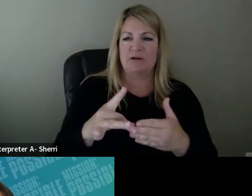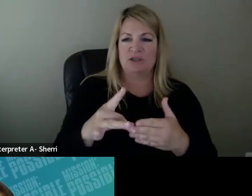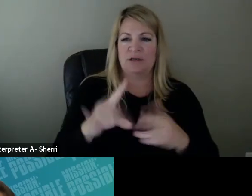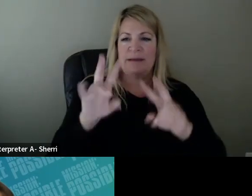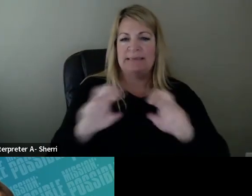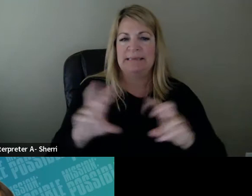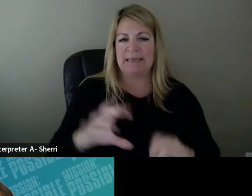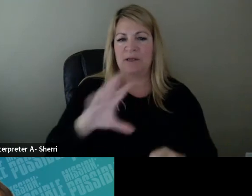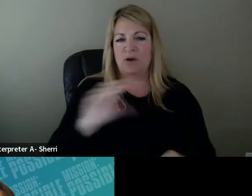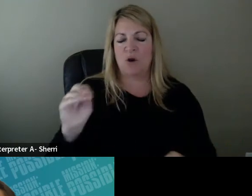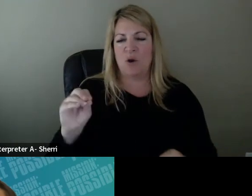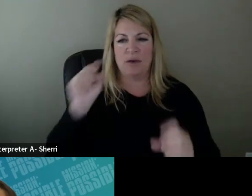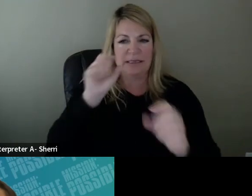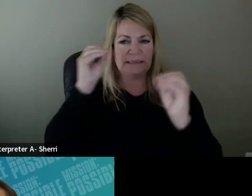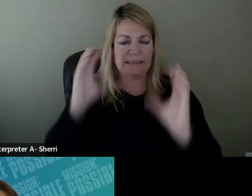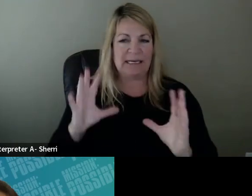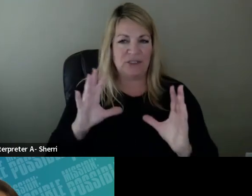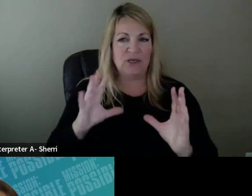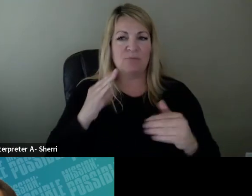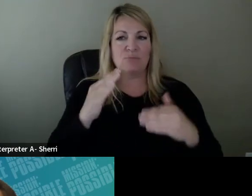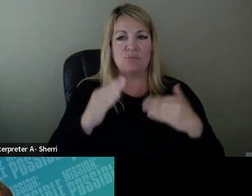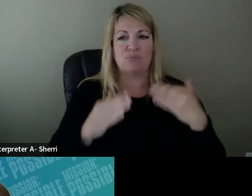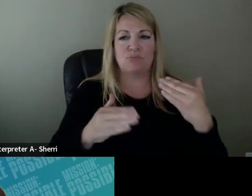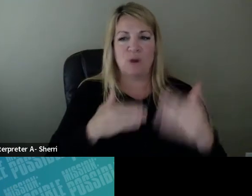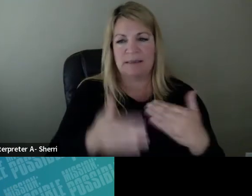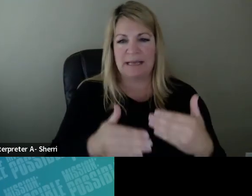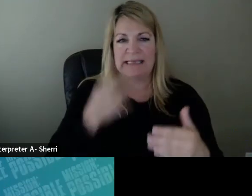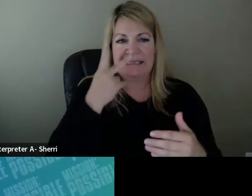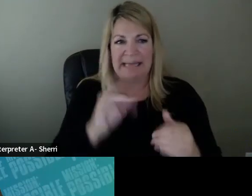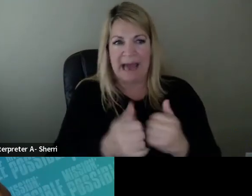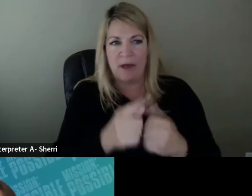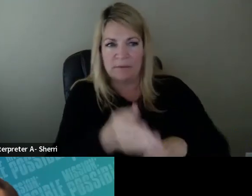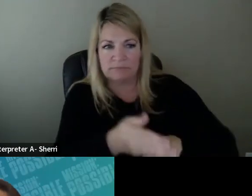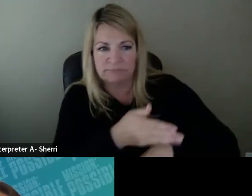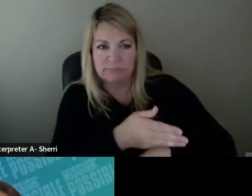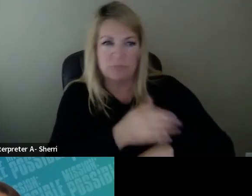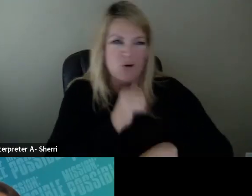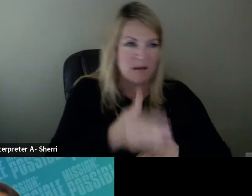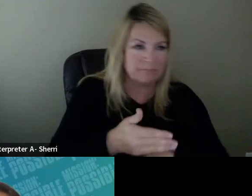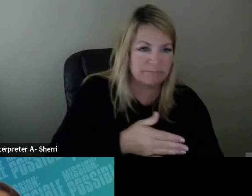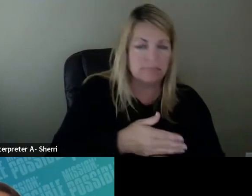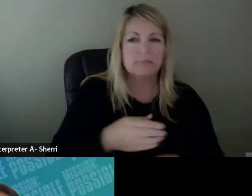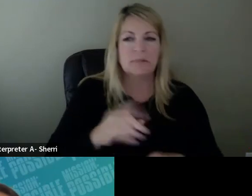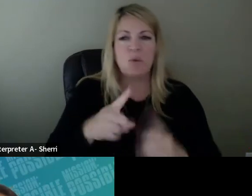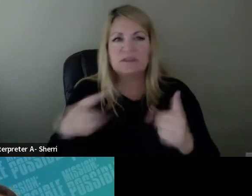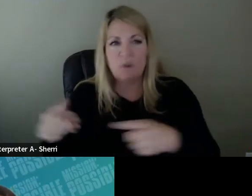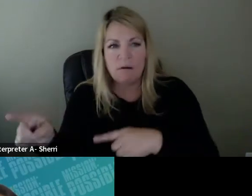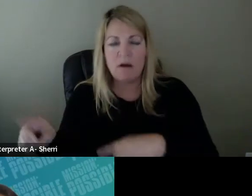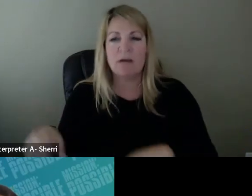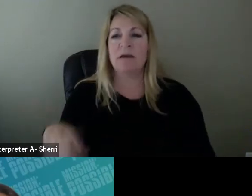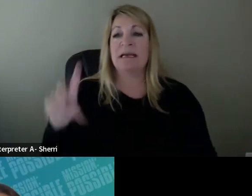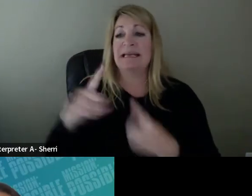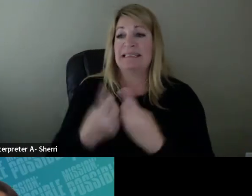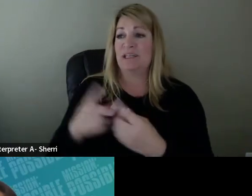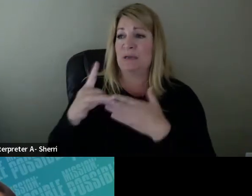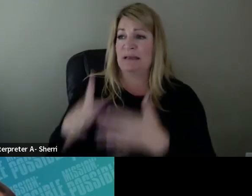co-teaching process, to reflect on their progress and what is going on. site leaders or district leaders, you need to